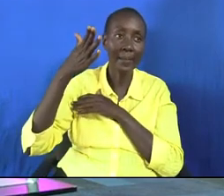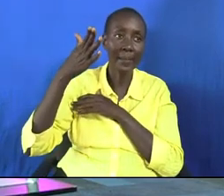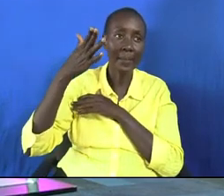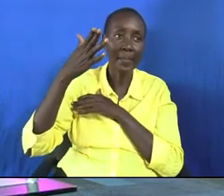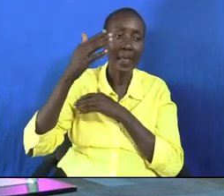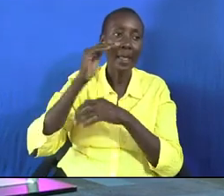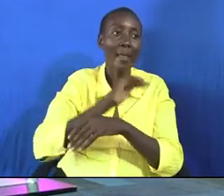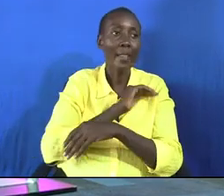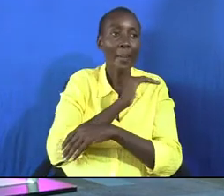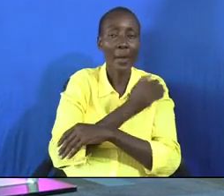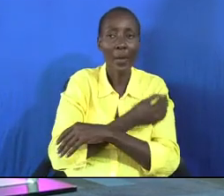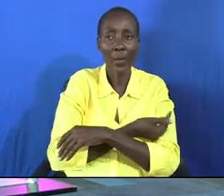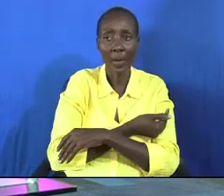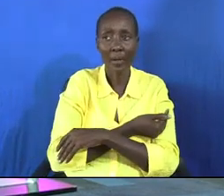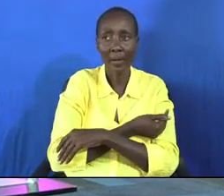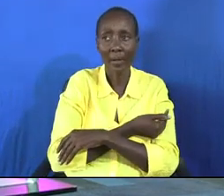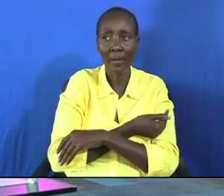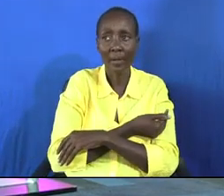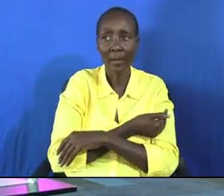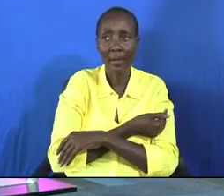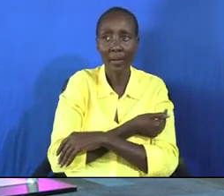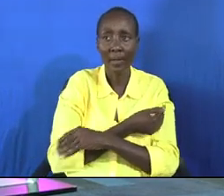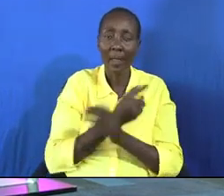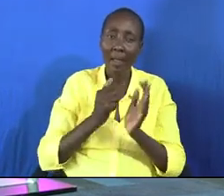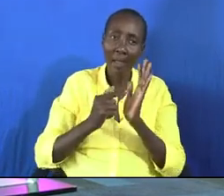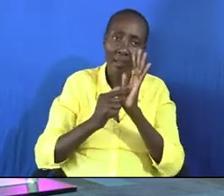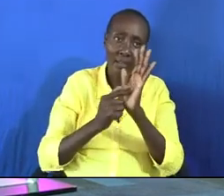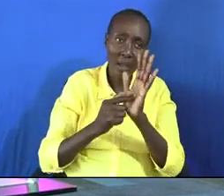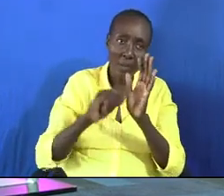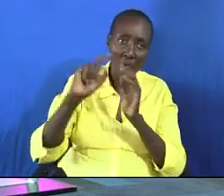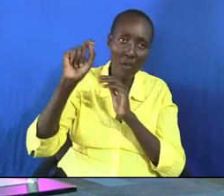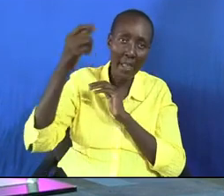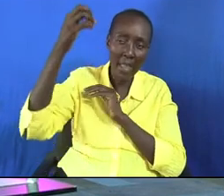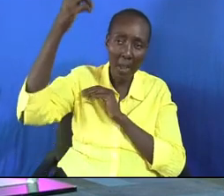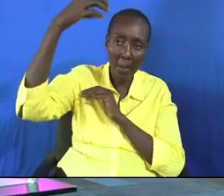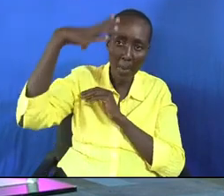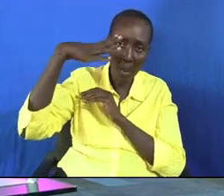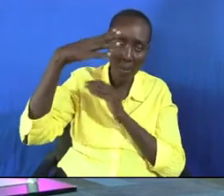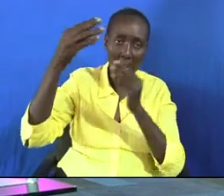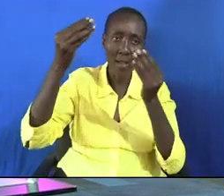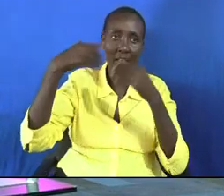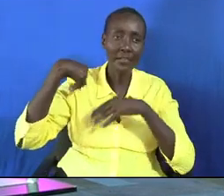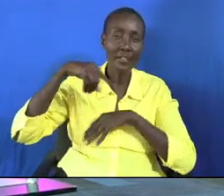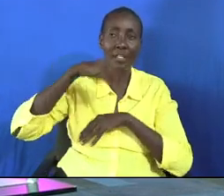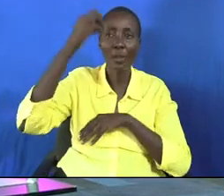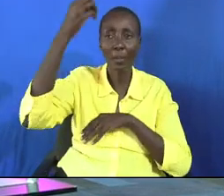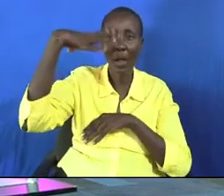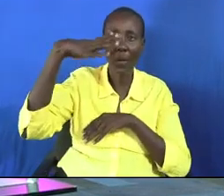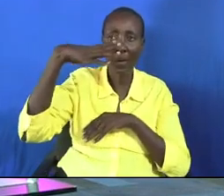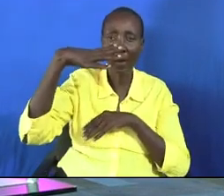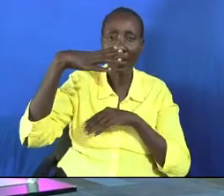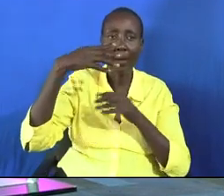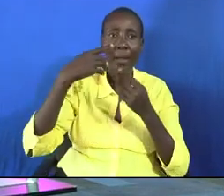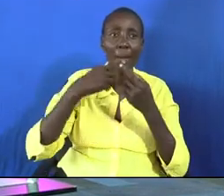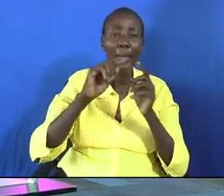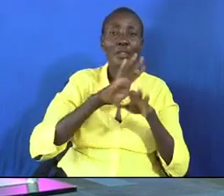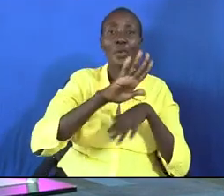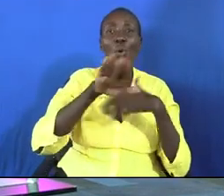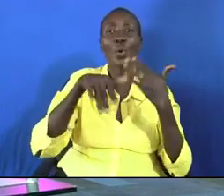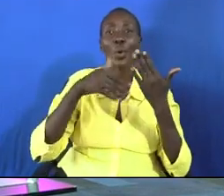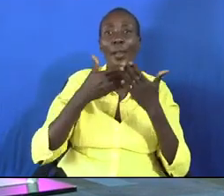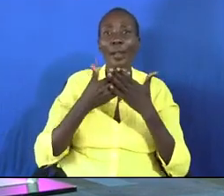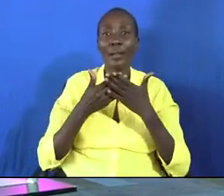The power, the Kenya power provides power for all of us. But all of